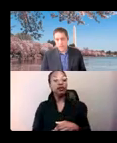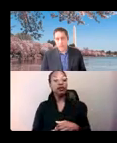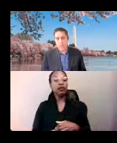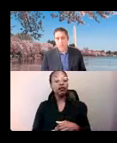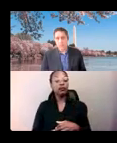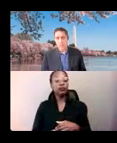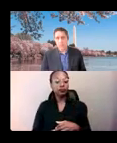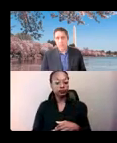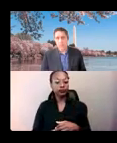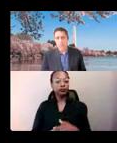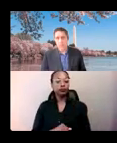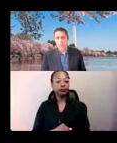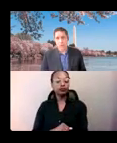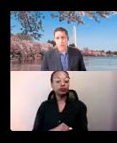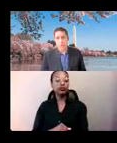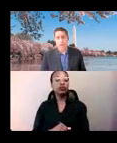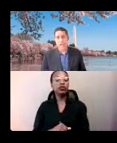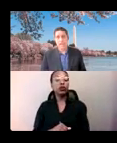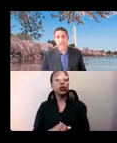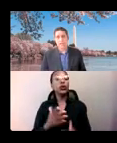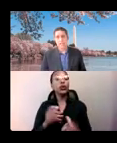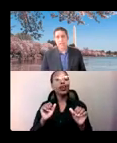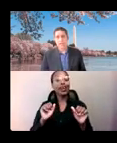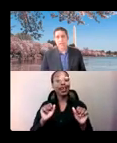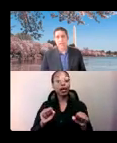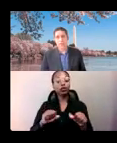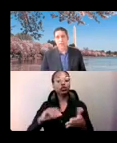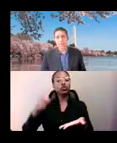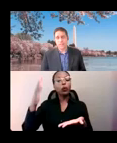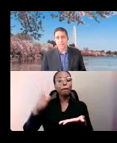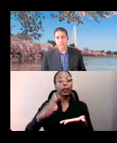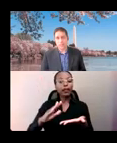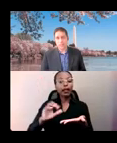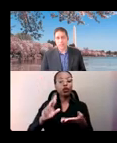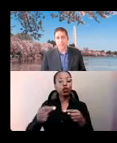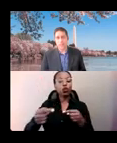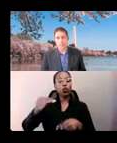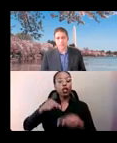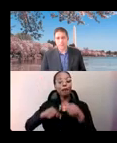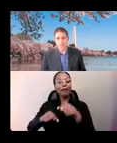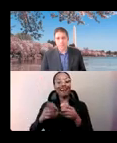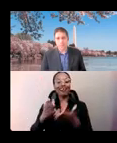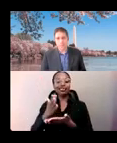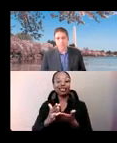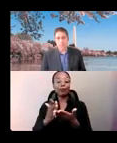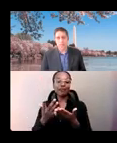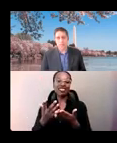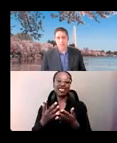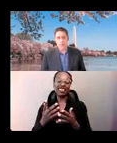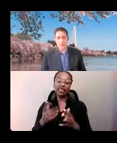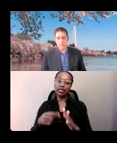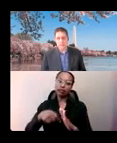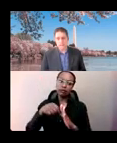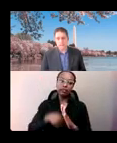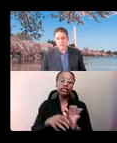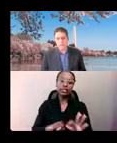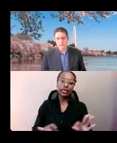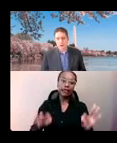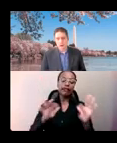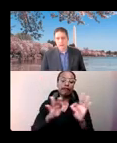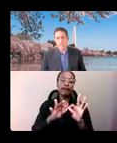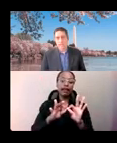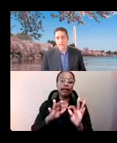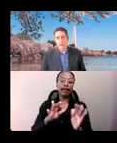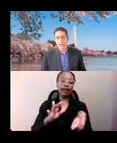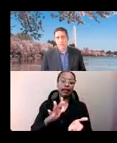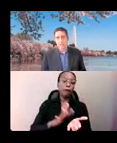we were able to blunt or roll back some of the most significant abuses of the Trump administration. In